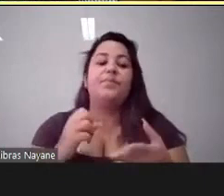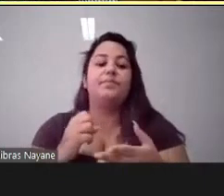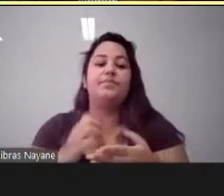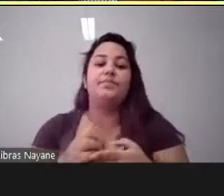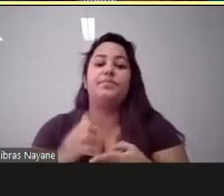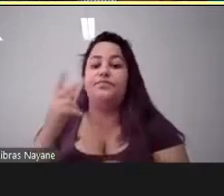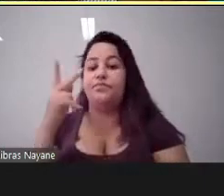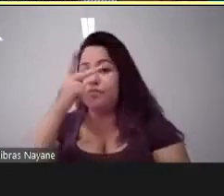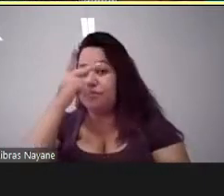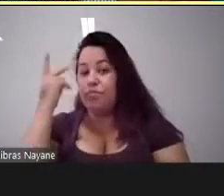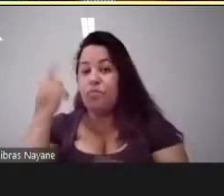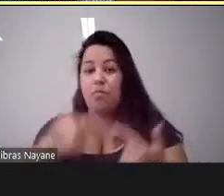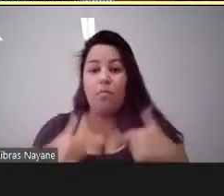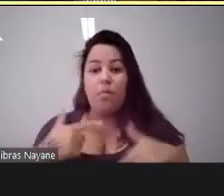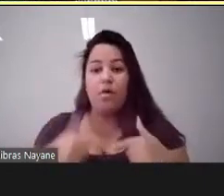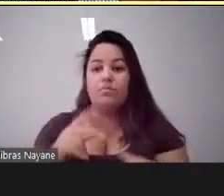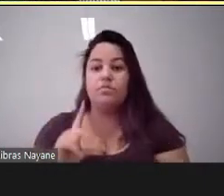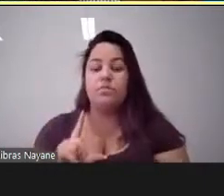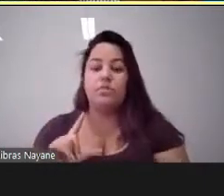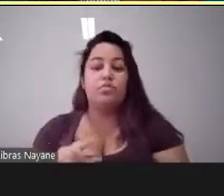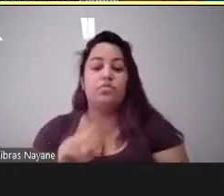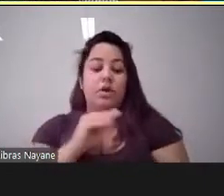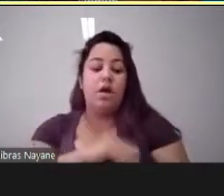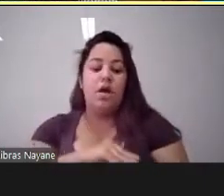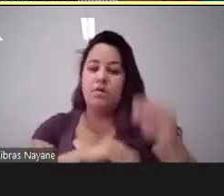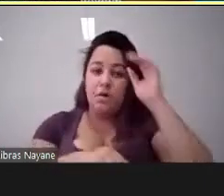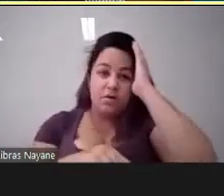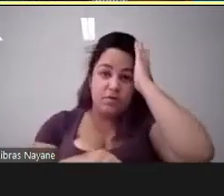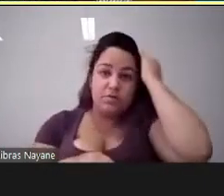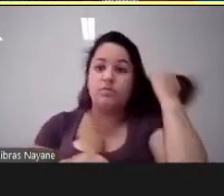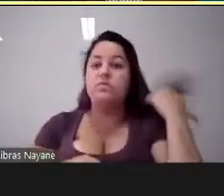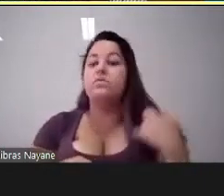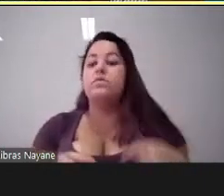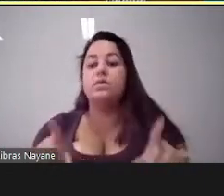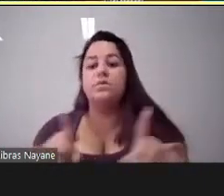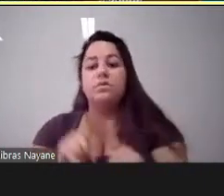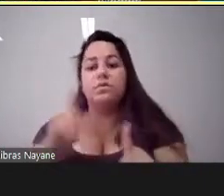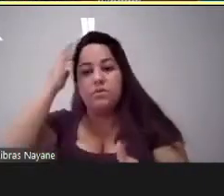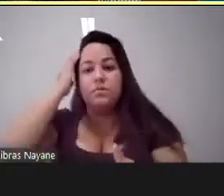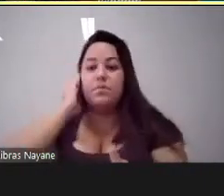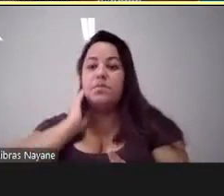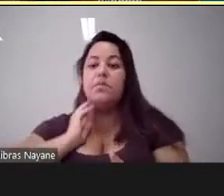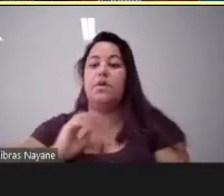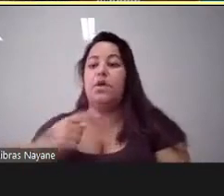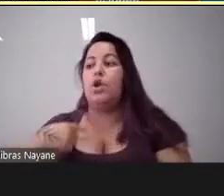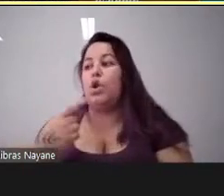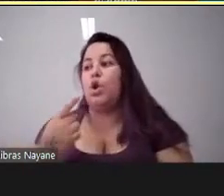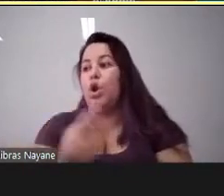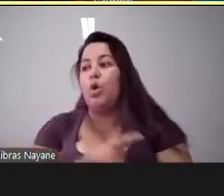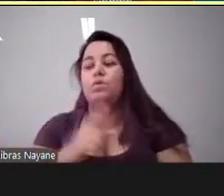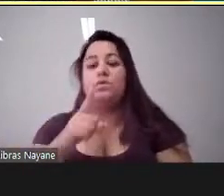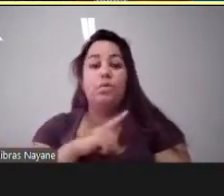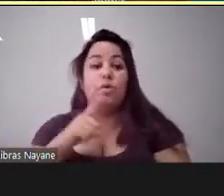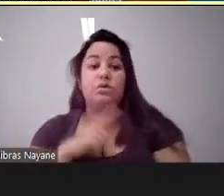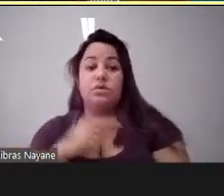future, but only for the lower income